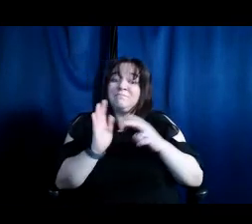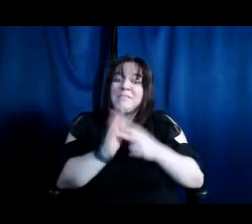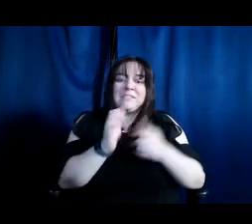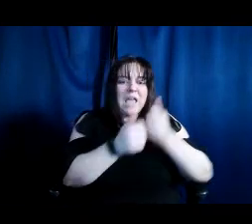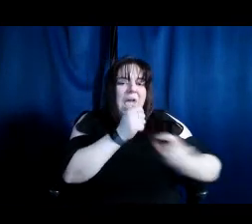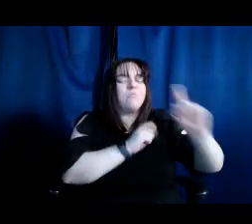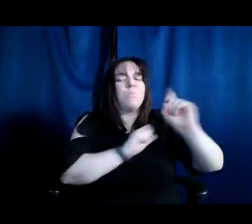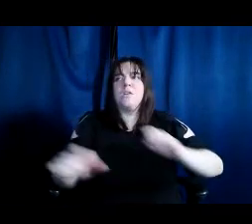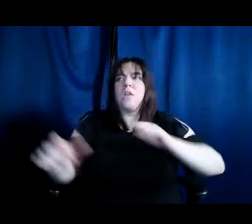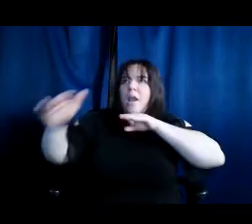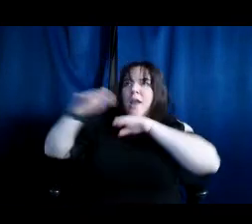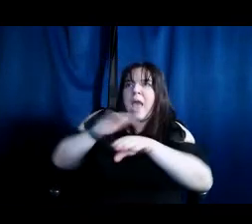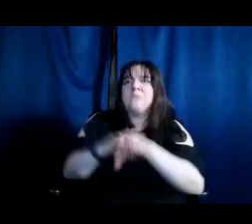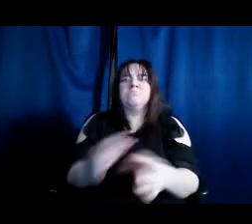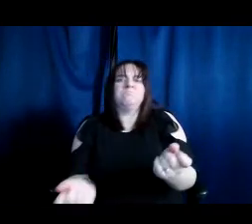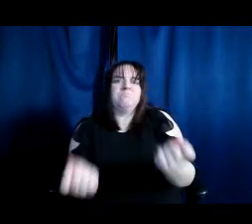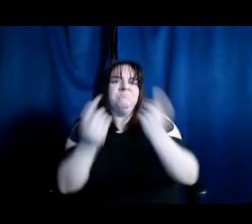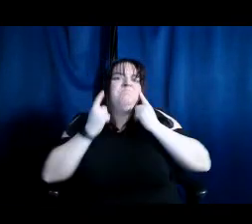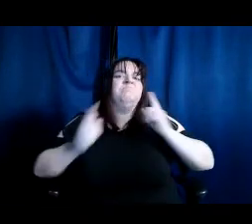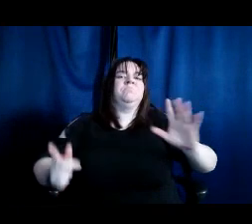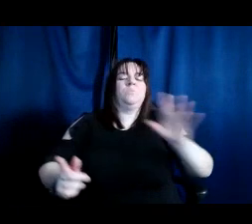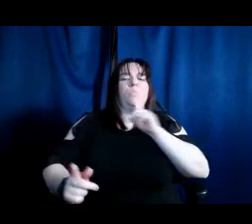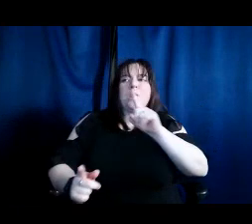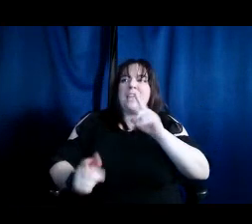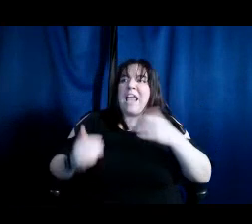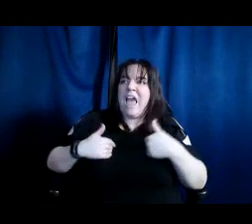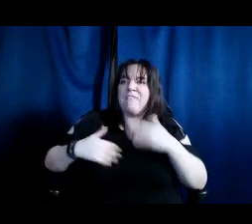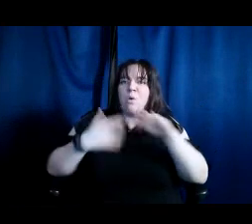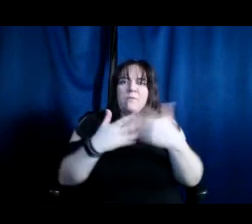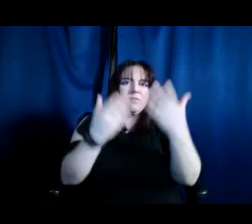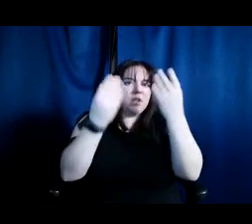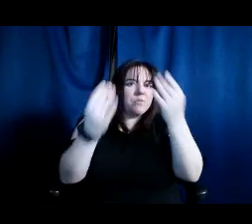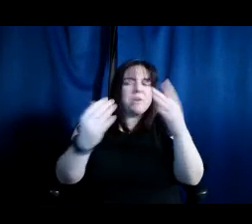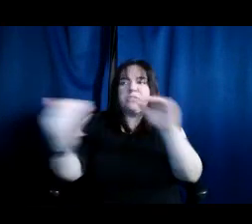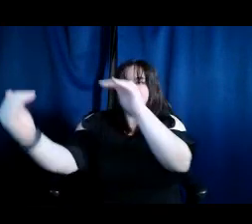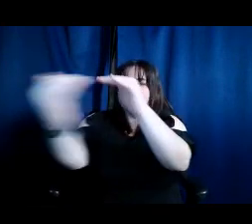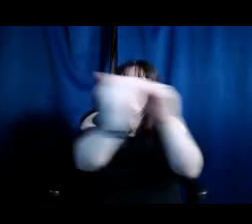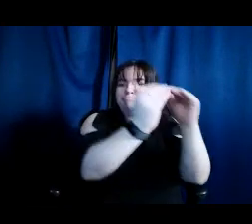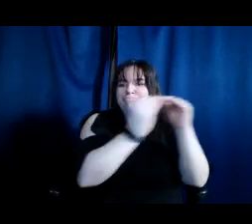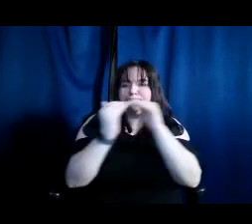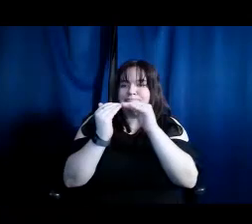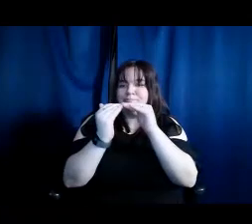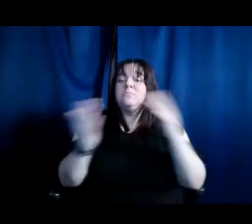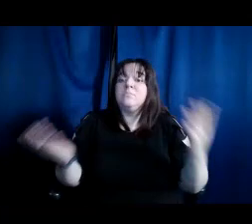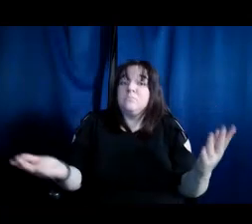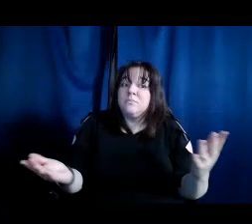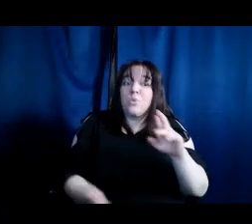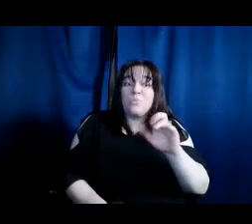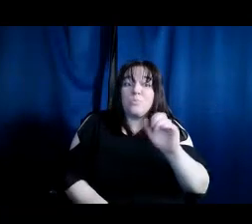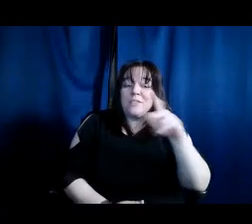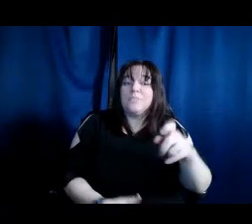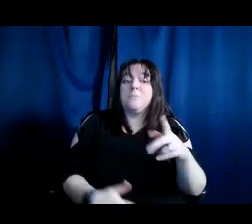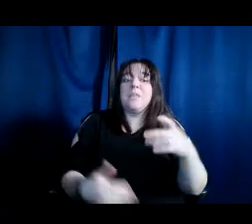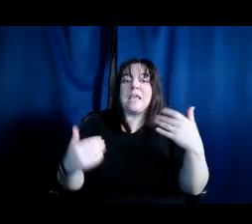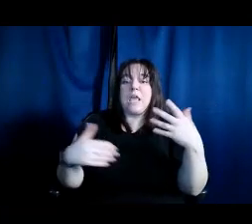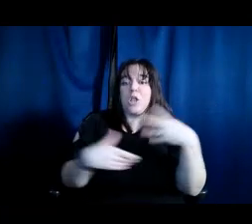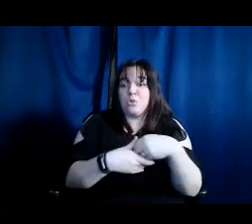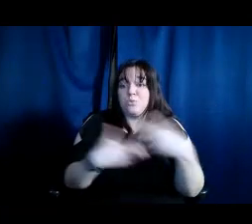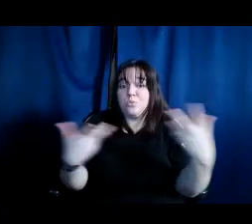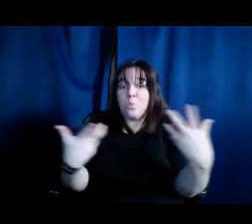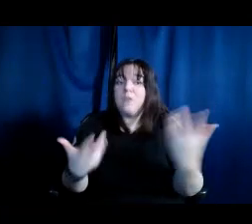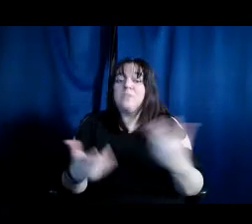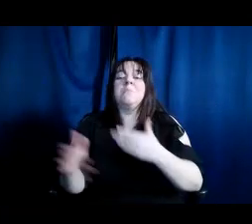services and access information effectively and equitably. The recipe includes planning for accessibility,